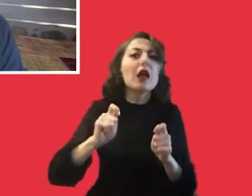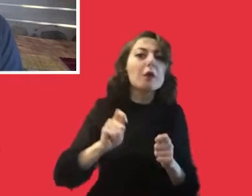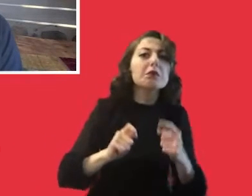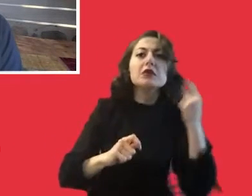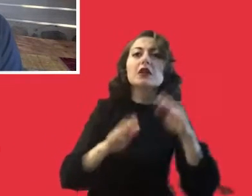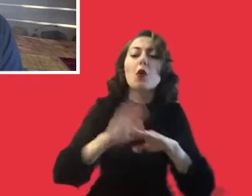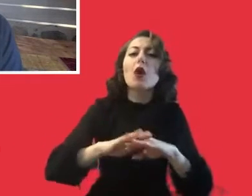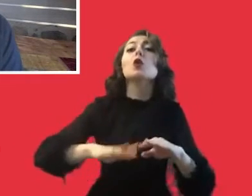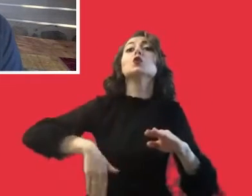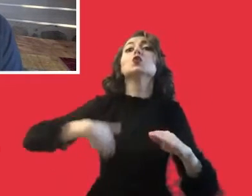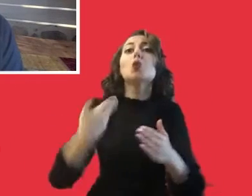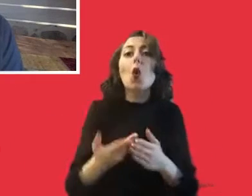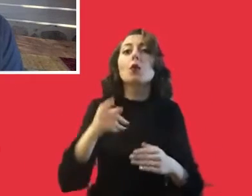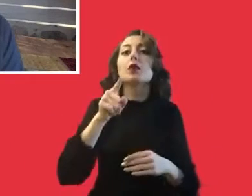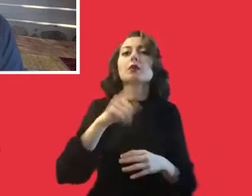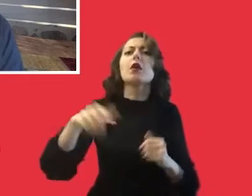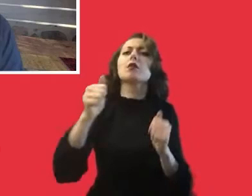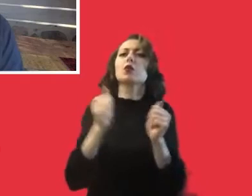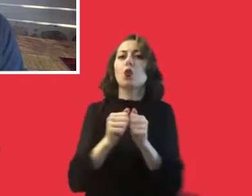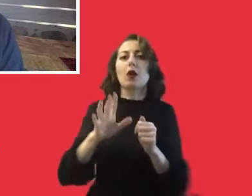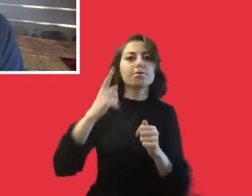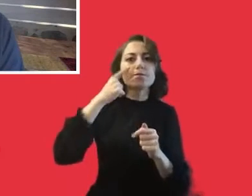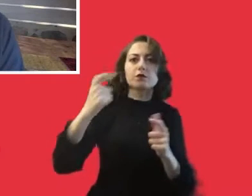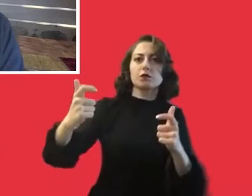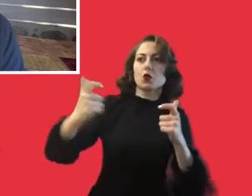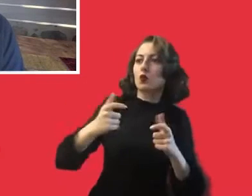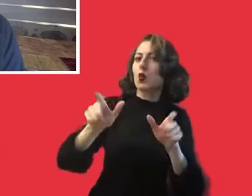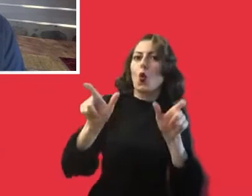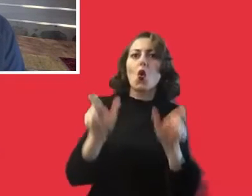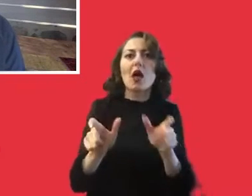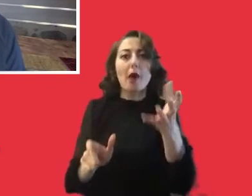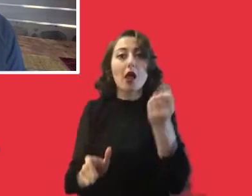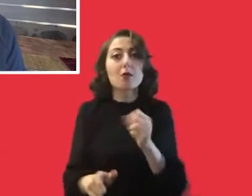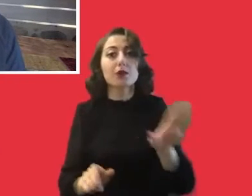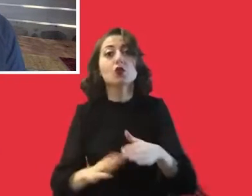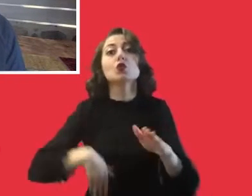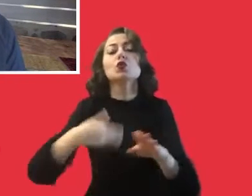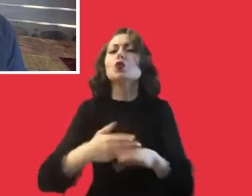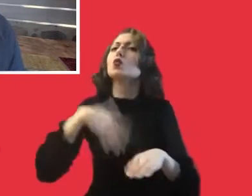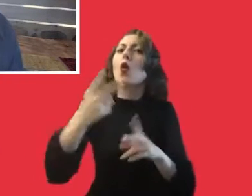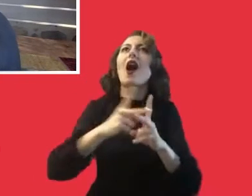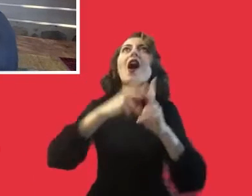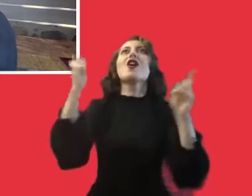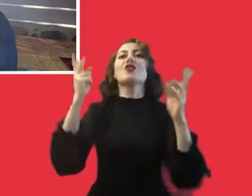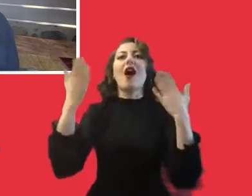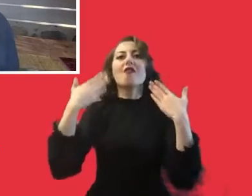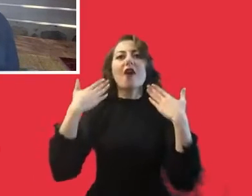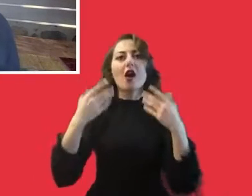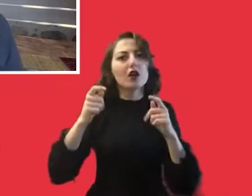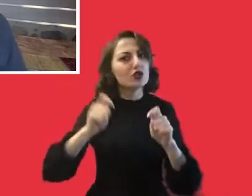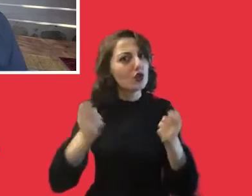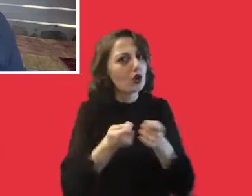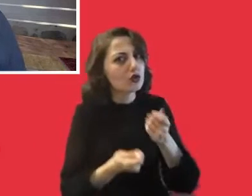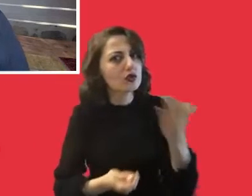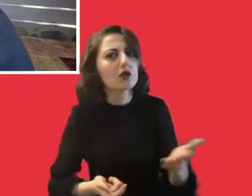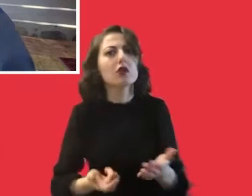compete with it. So we took all the necessary precautions, and we are now in the field. Sometimes we're working outdoors, and so